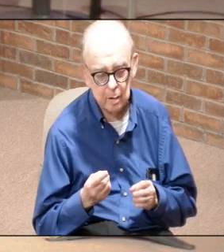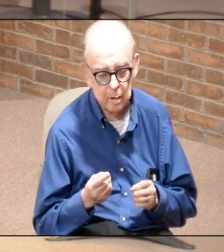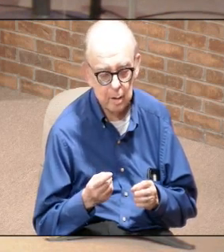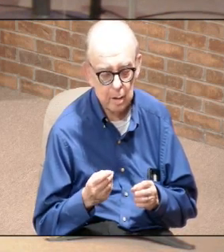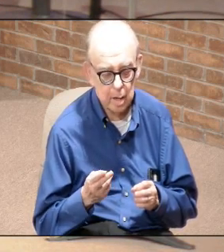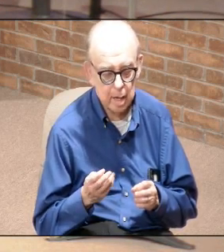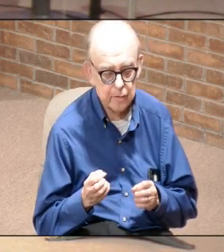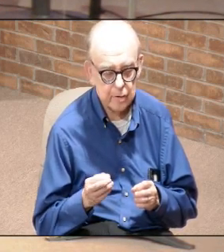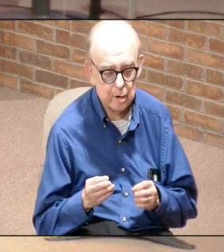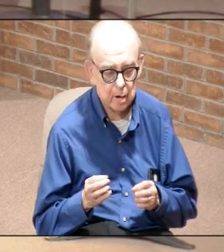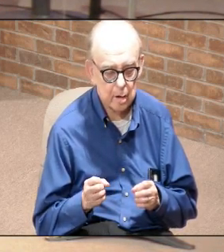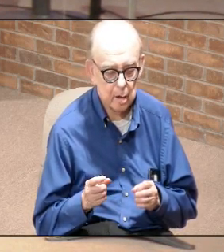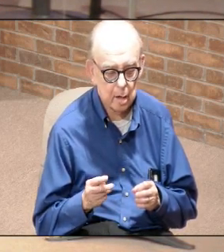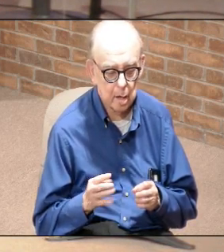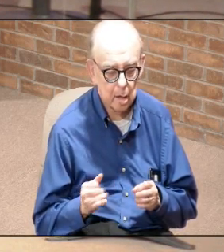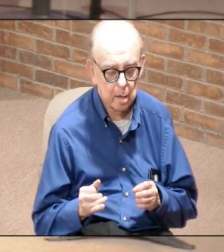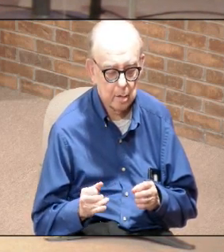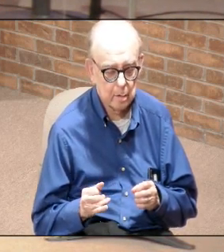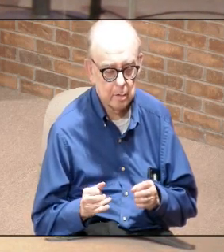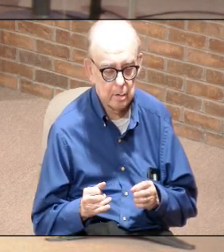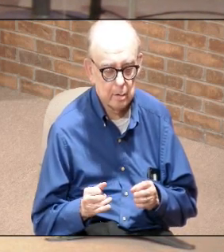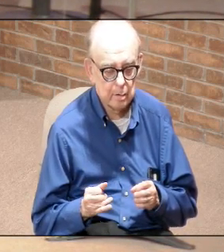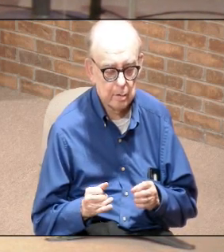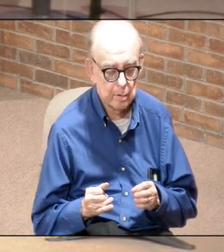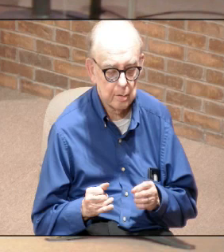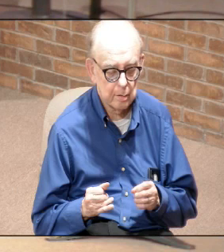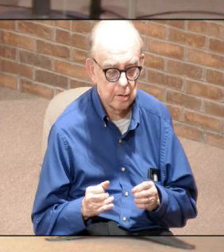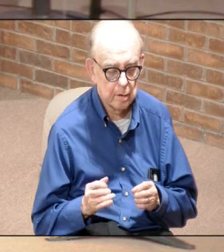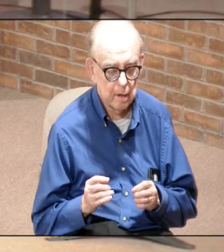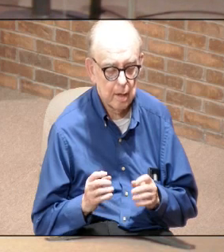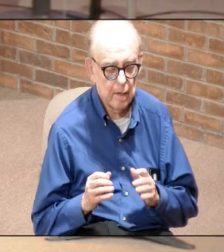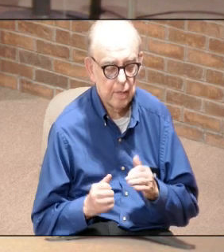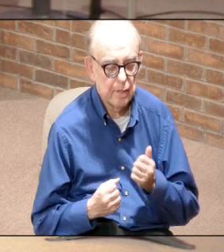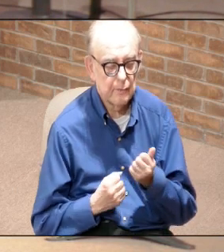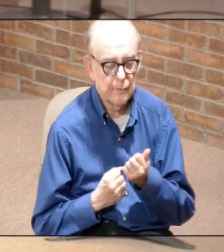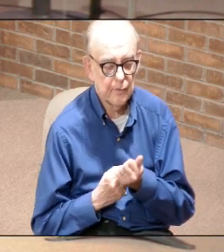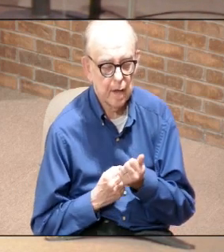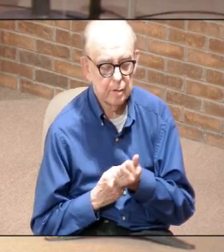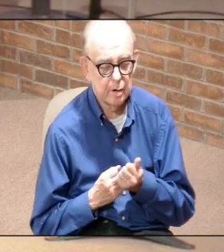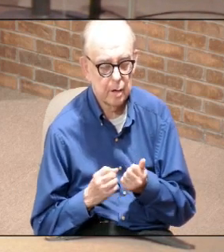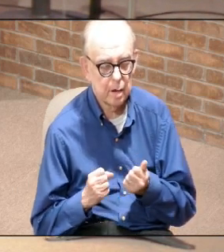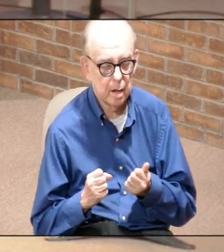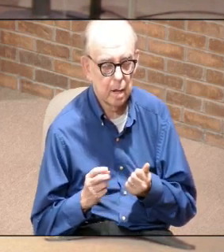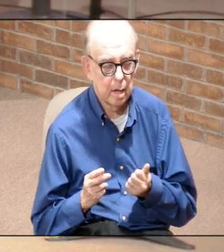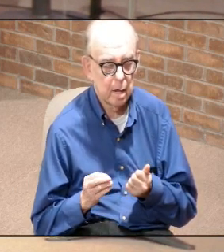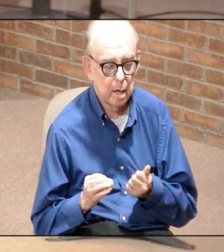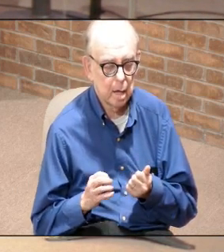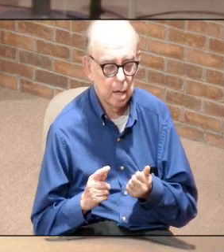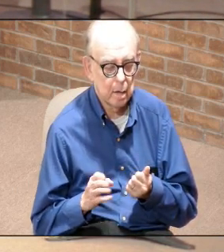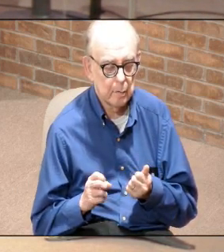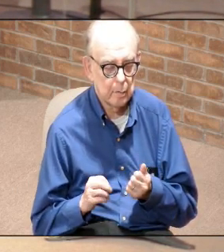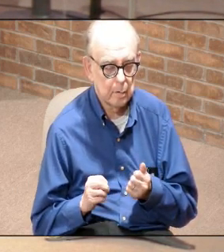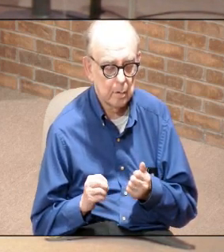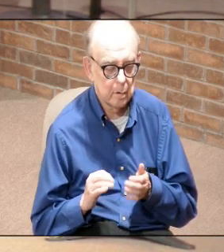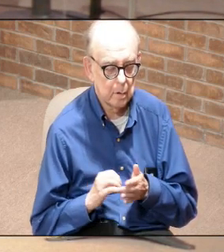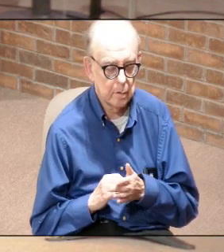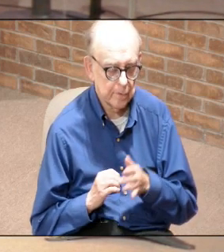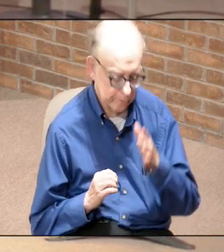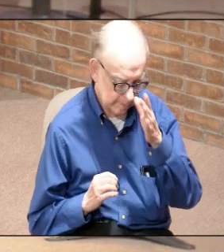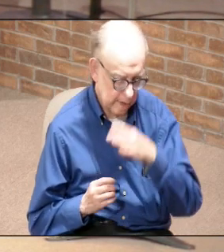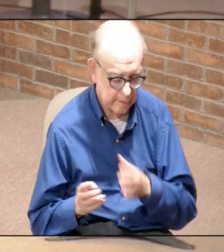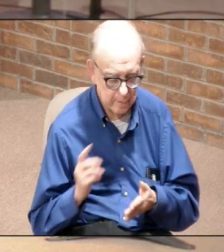Hershey, Milton Hershey. Okay, this guy